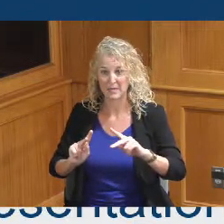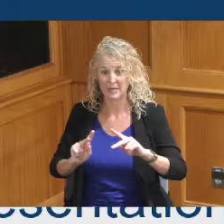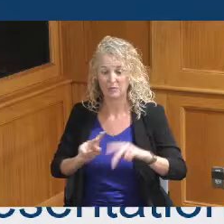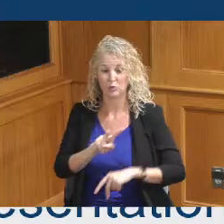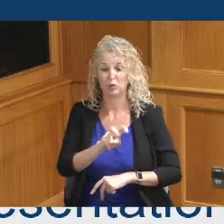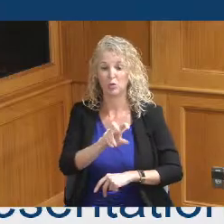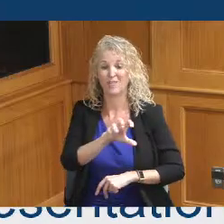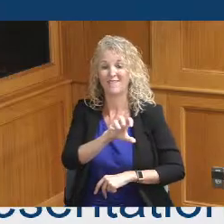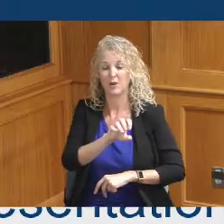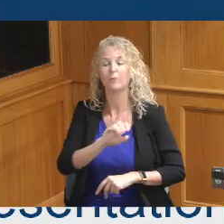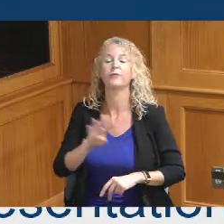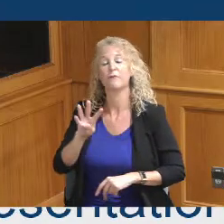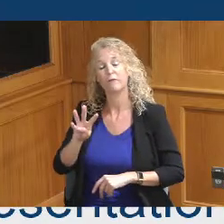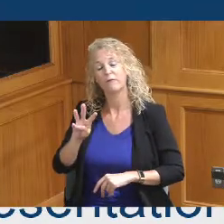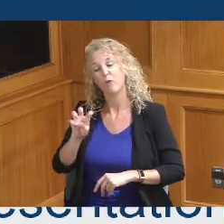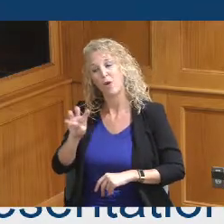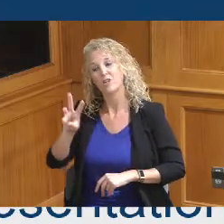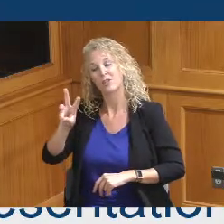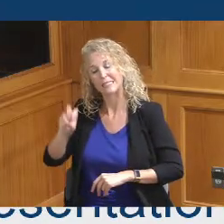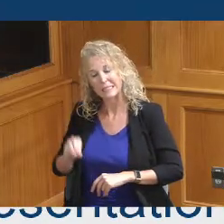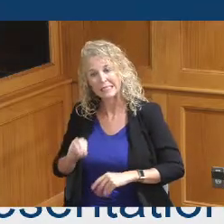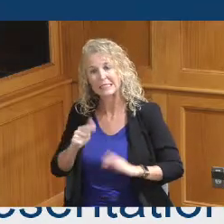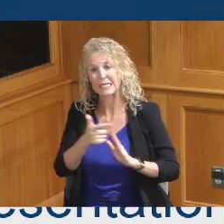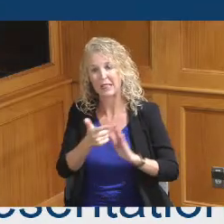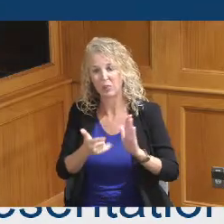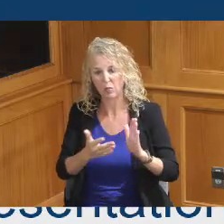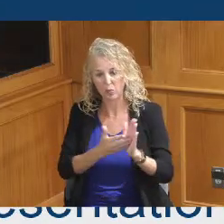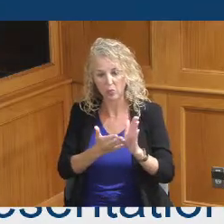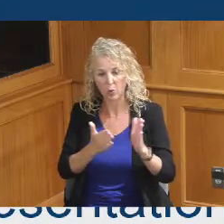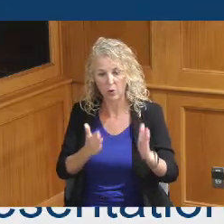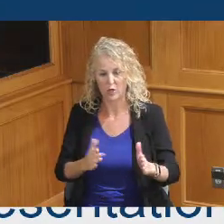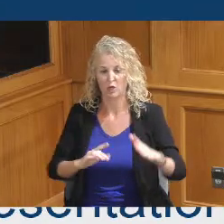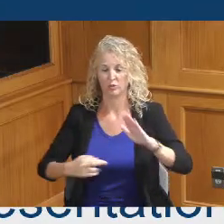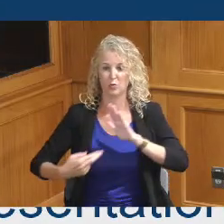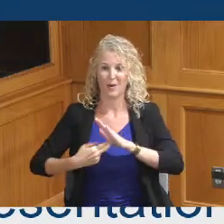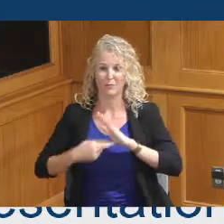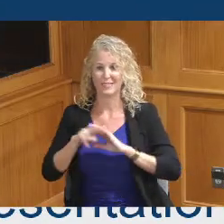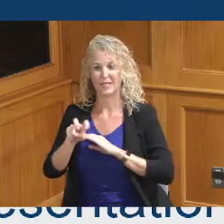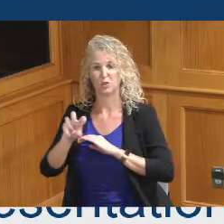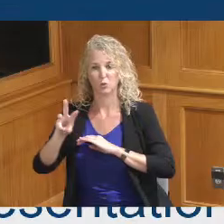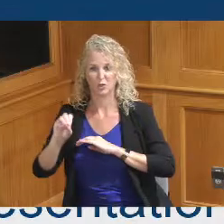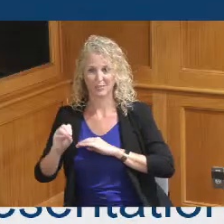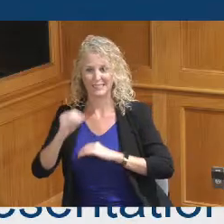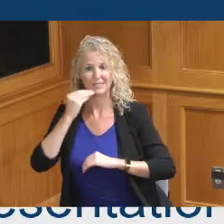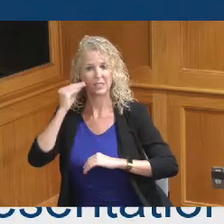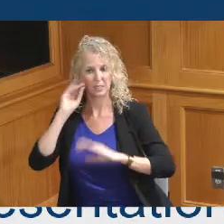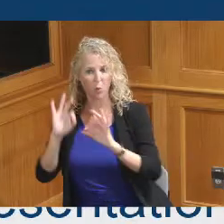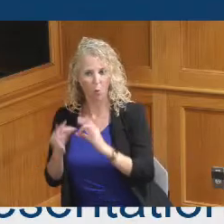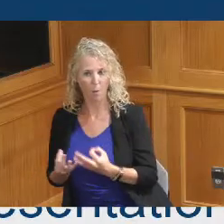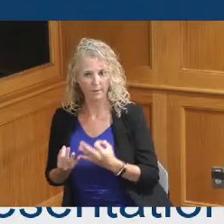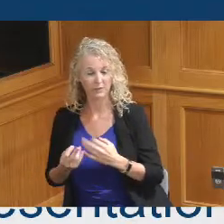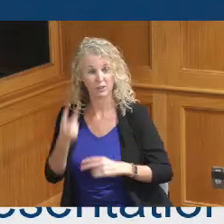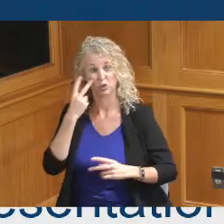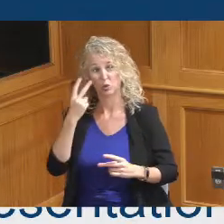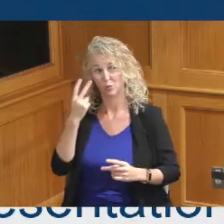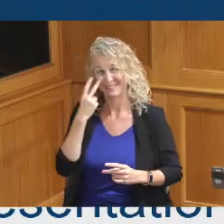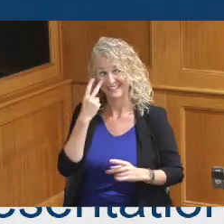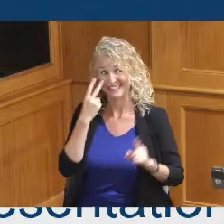distinct households. And that's what you're seeing on this chart, is that the outcomes